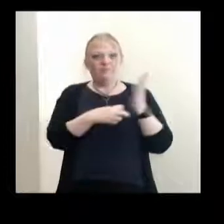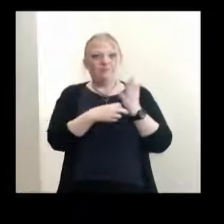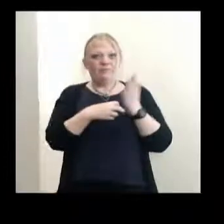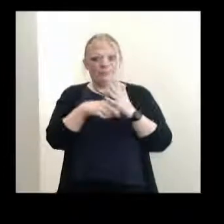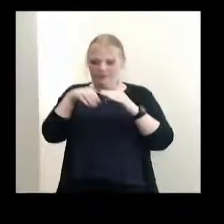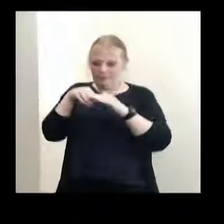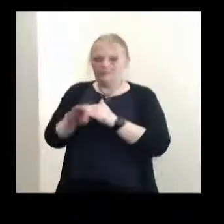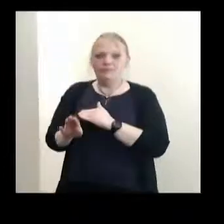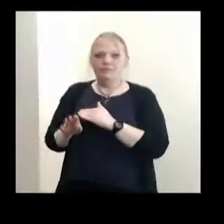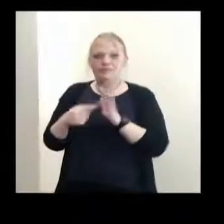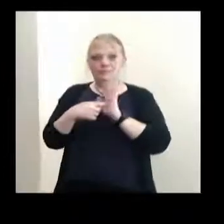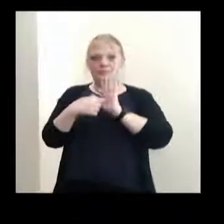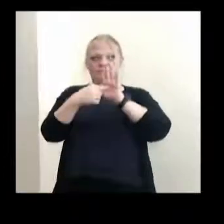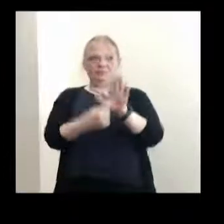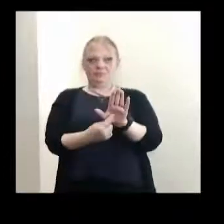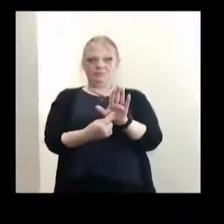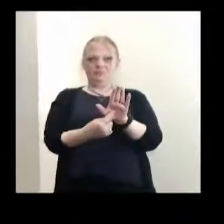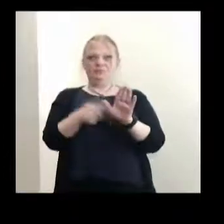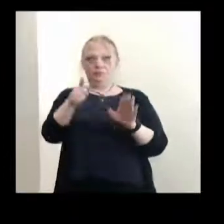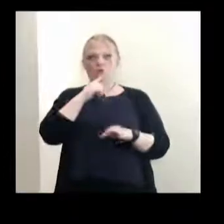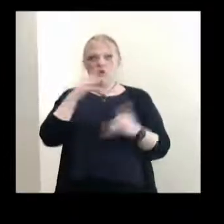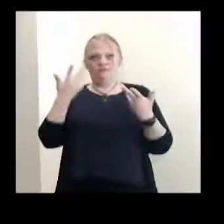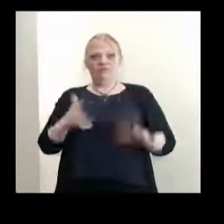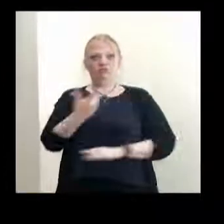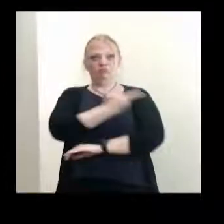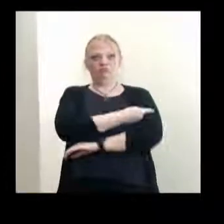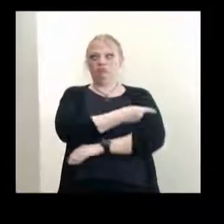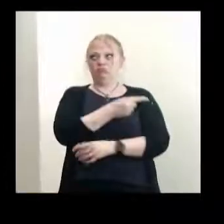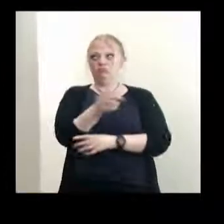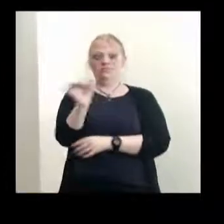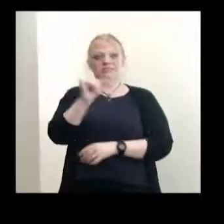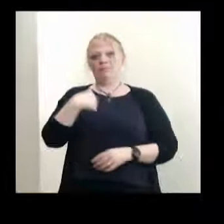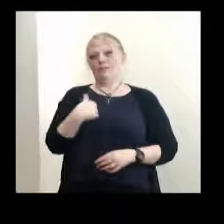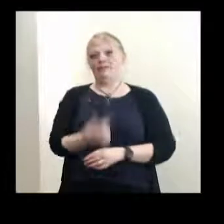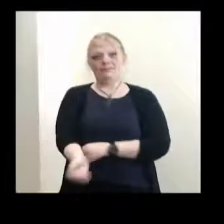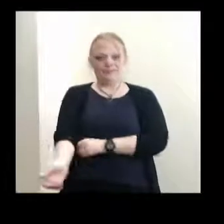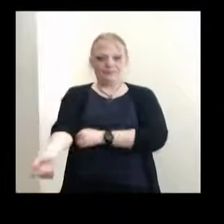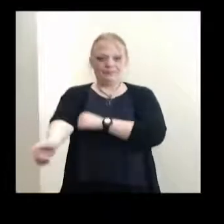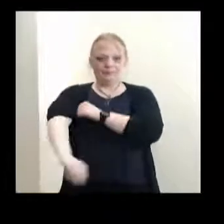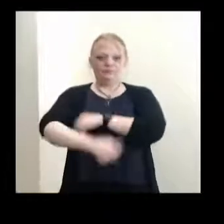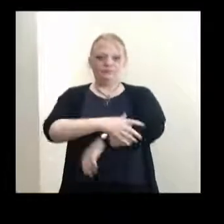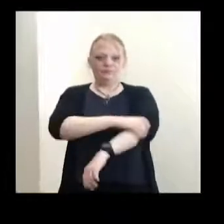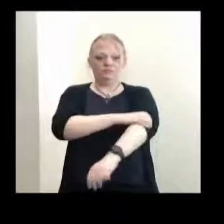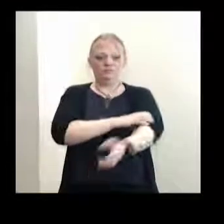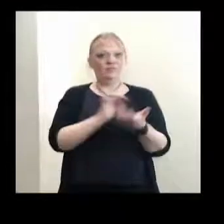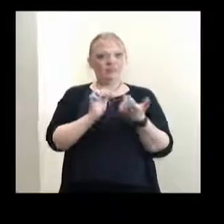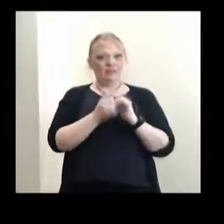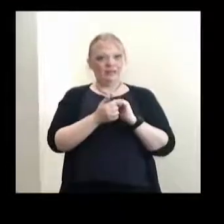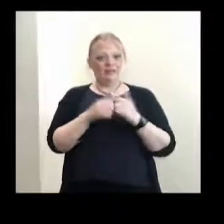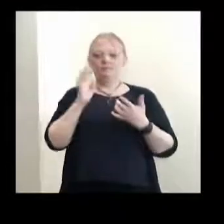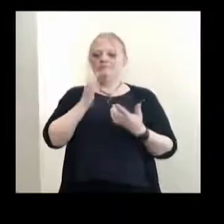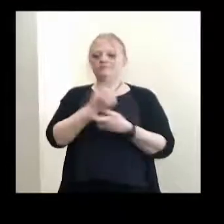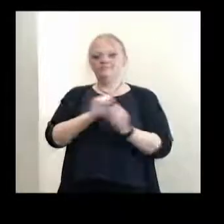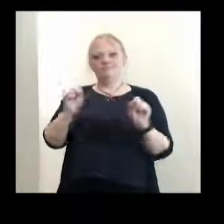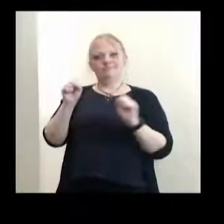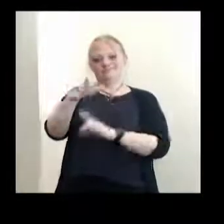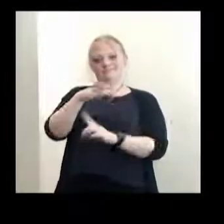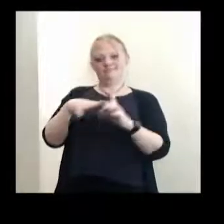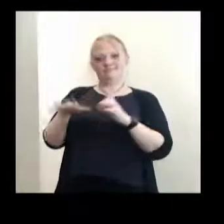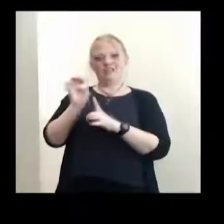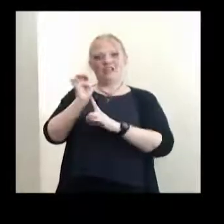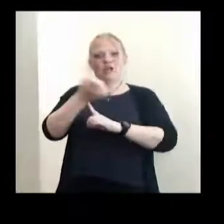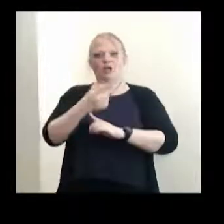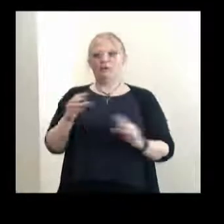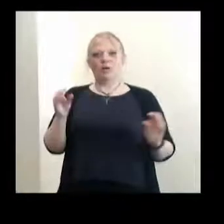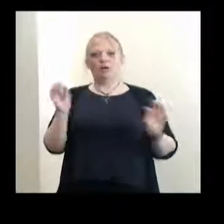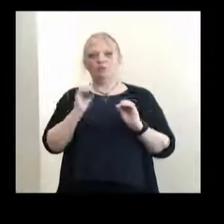enter by showing that you are vaccinated, just like I have here. And by doing that, we will have a safe environment where no one's going to have to